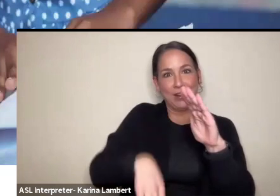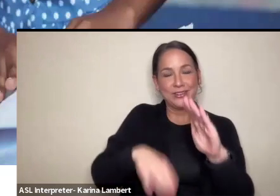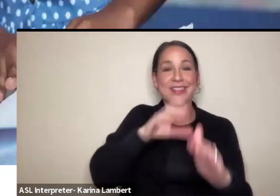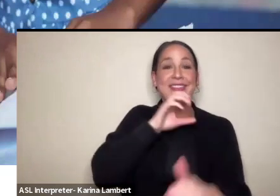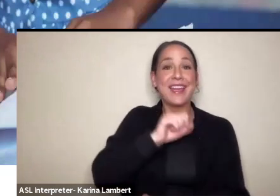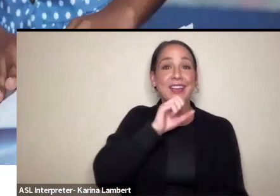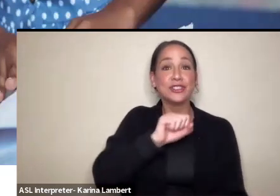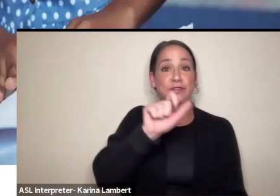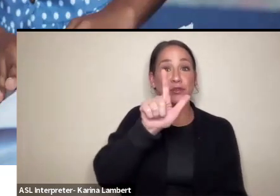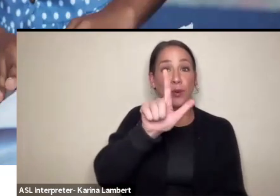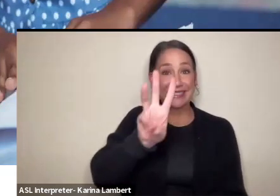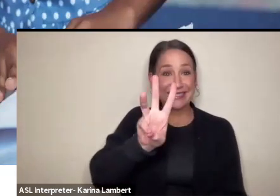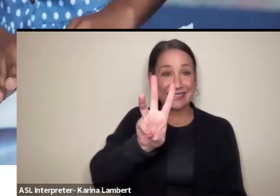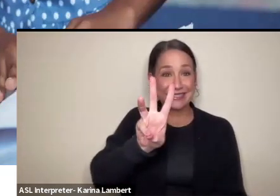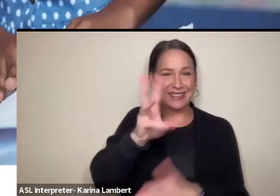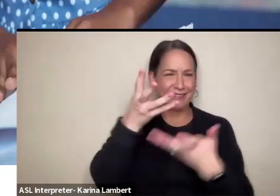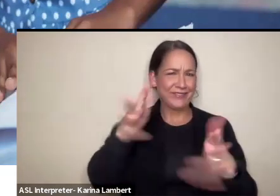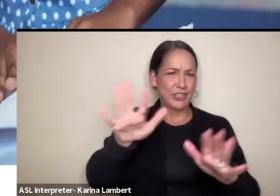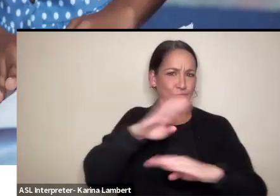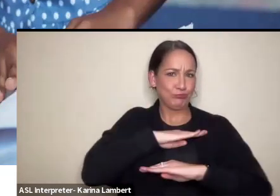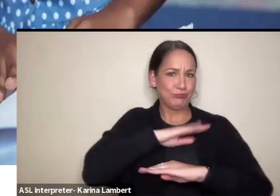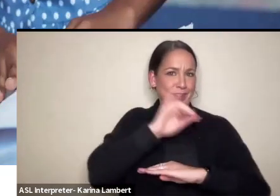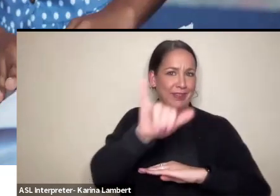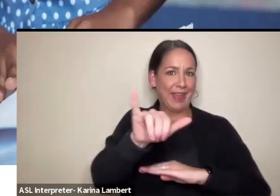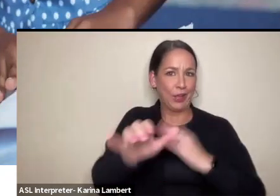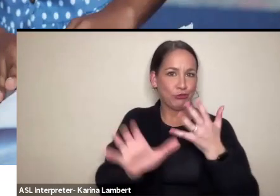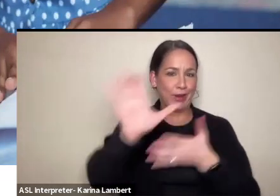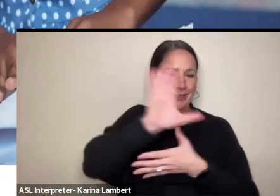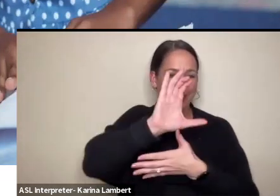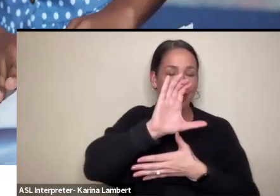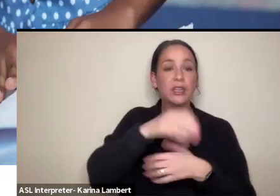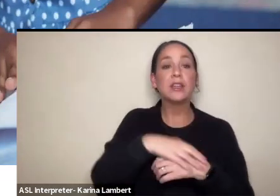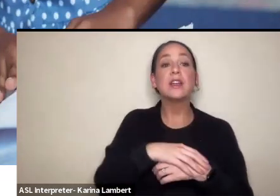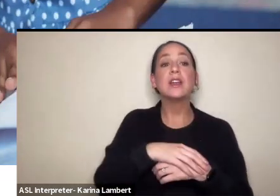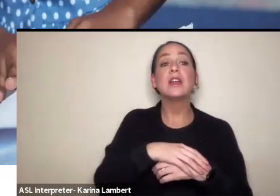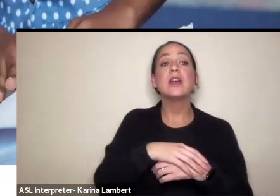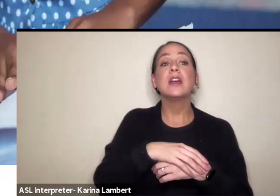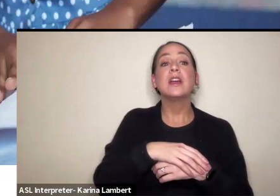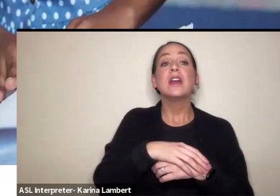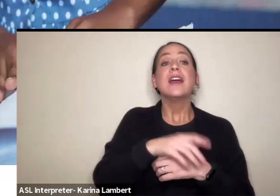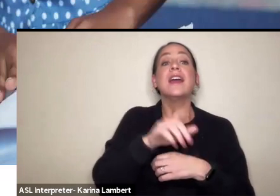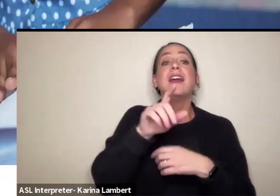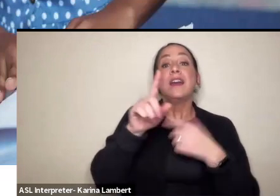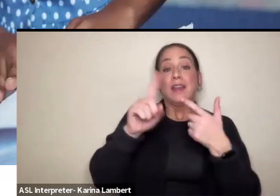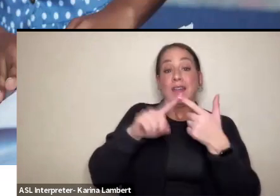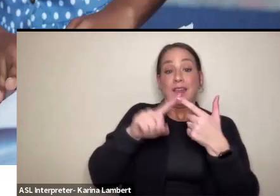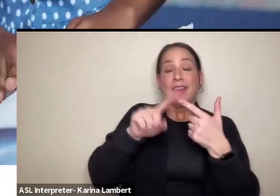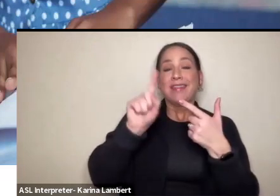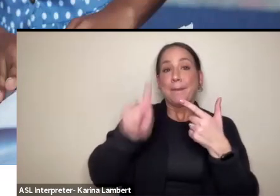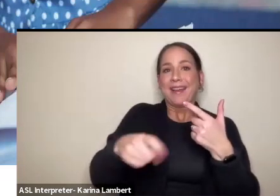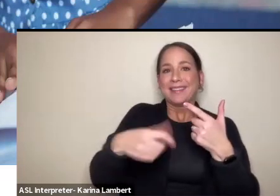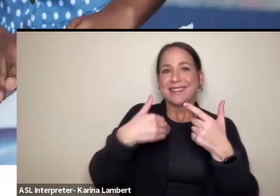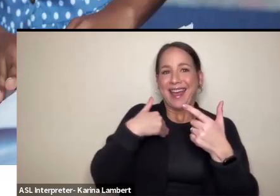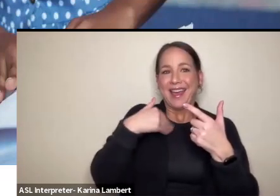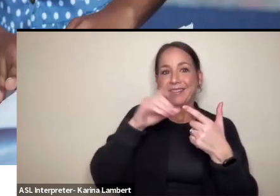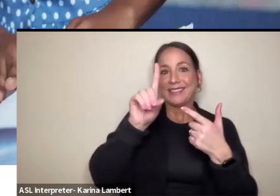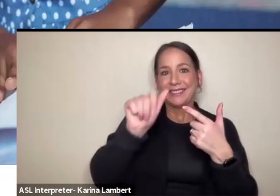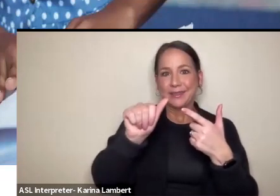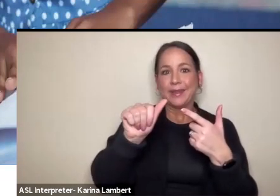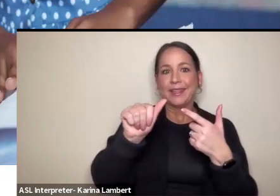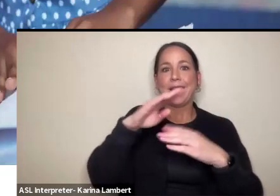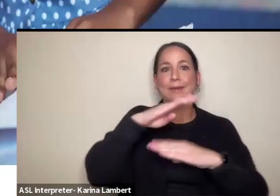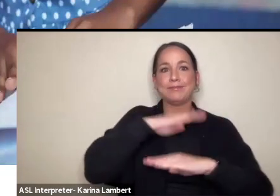that criteria met. The second is that they have to have a disability that meets the Social Security